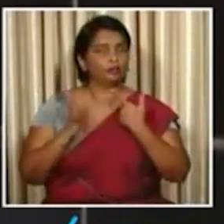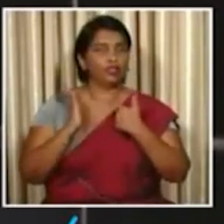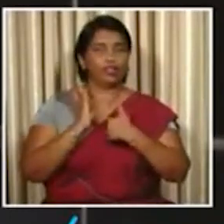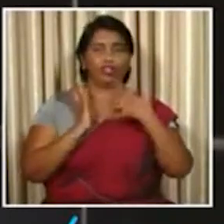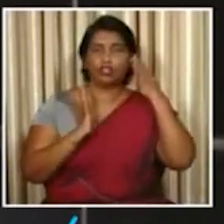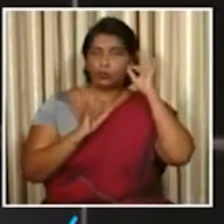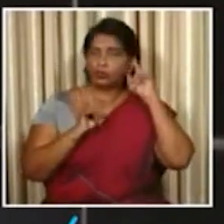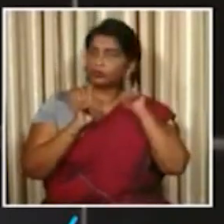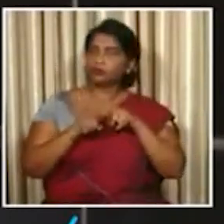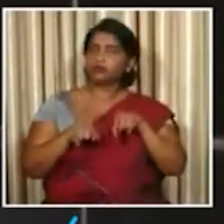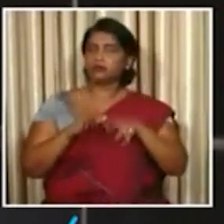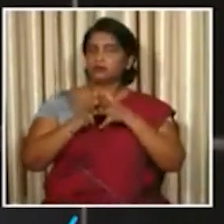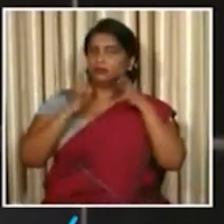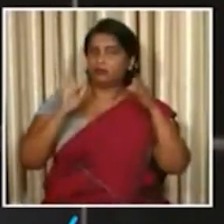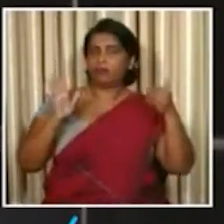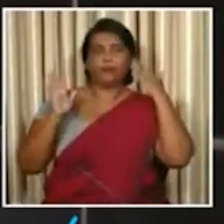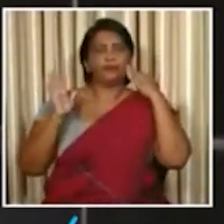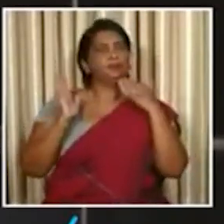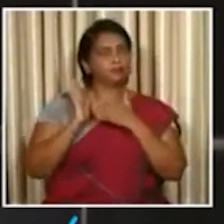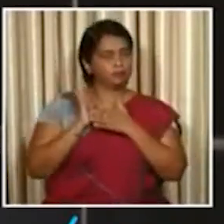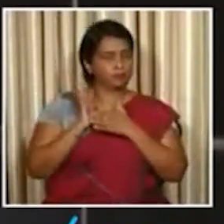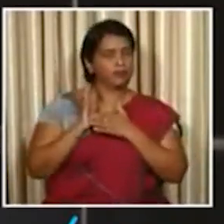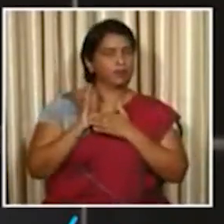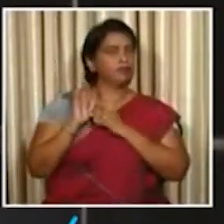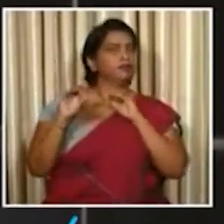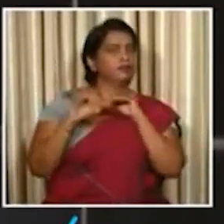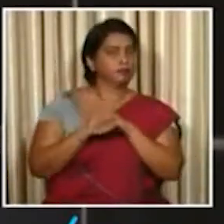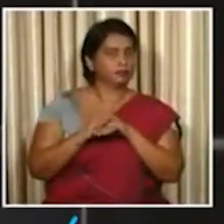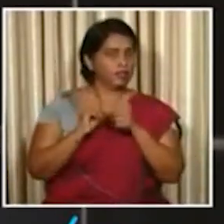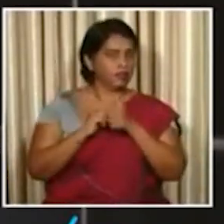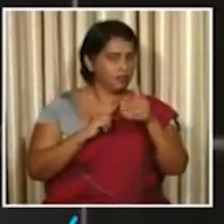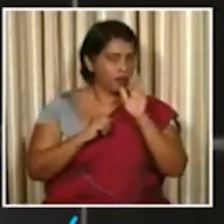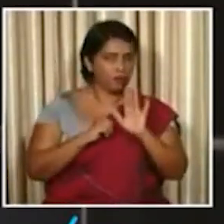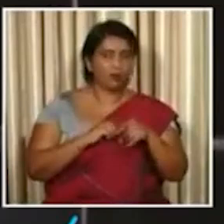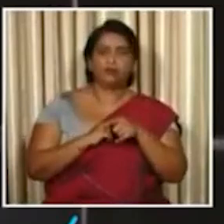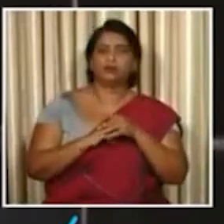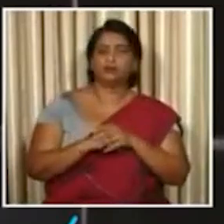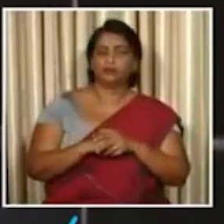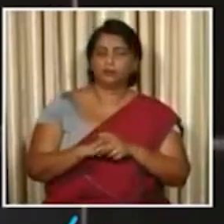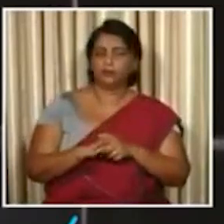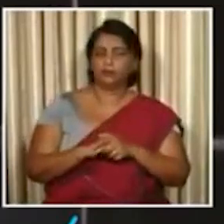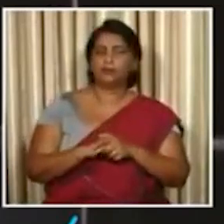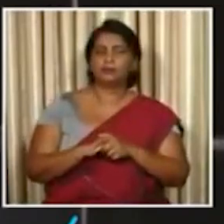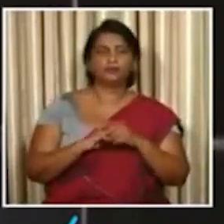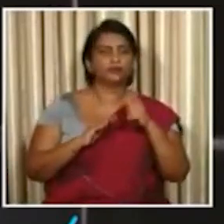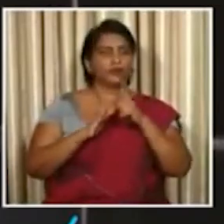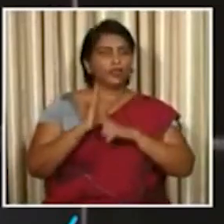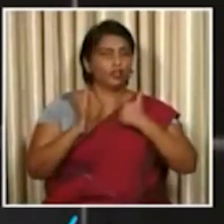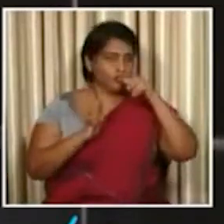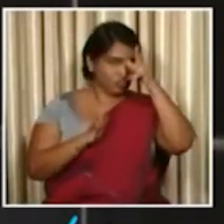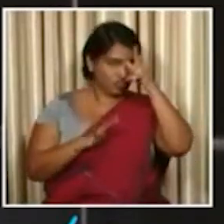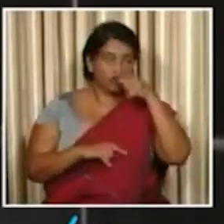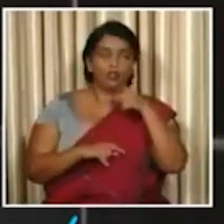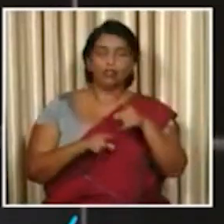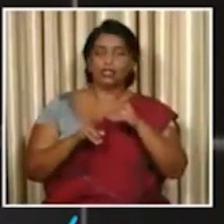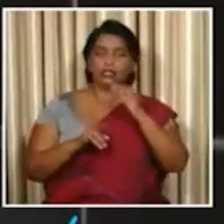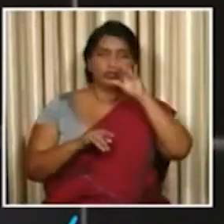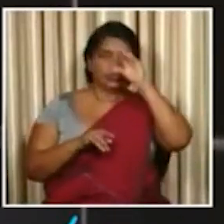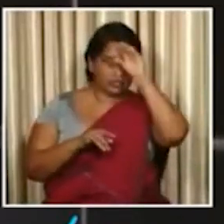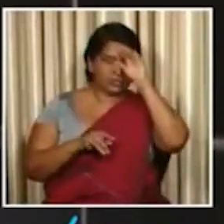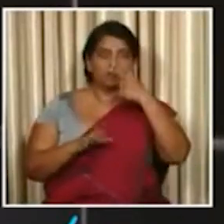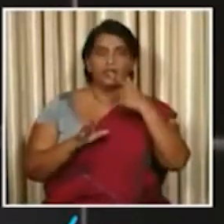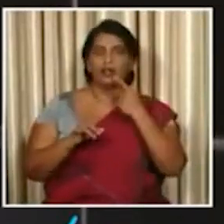more beyond mere exhortations. Countries including Jordan, Egypt, Qatar,